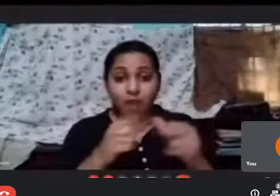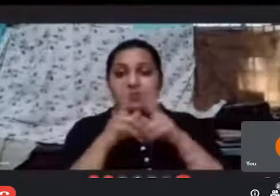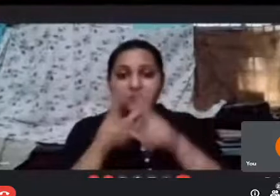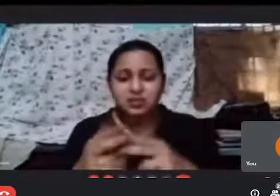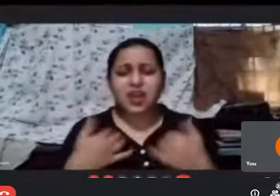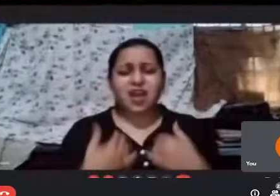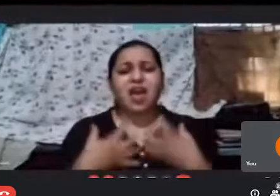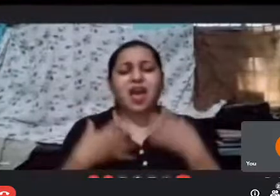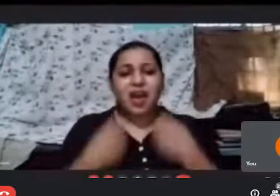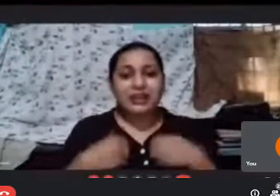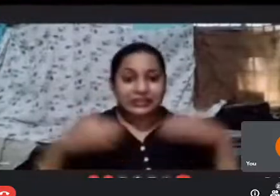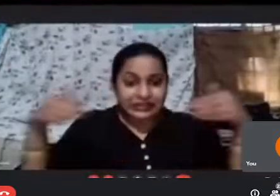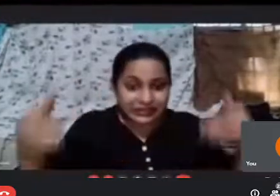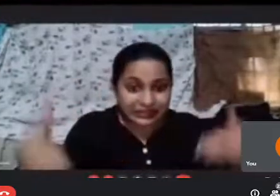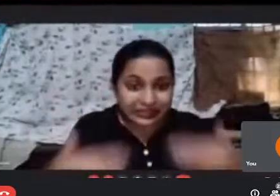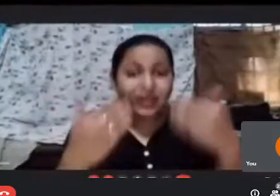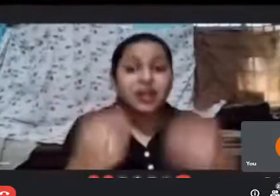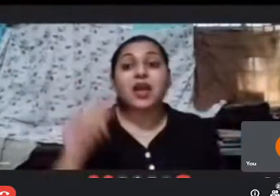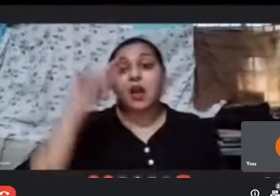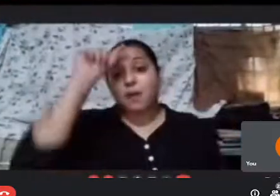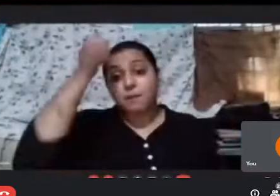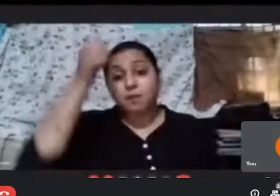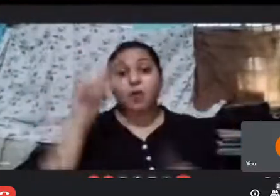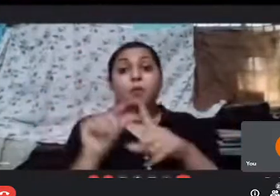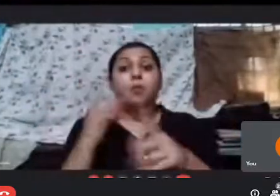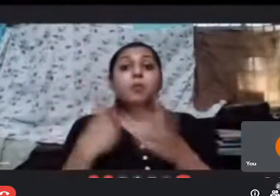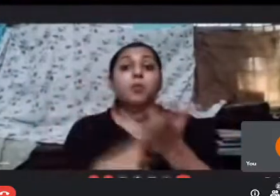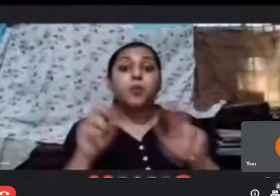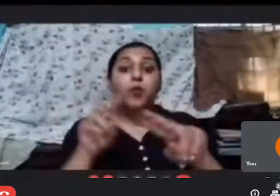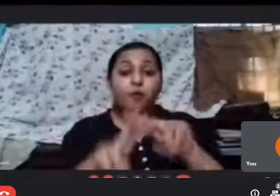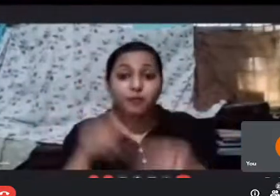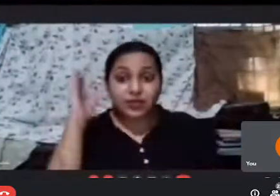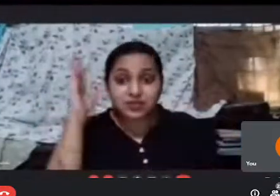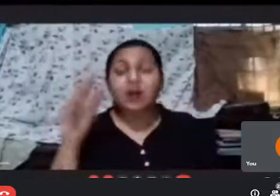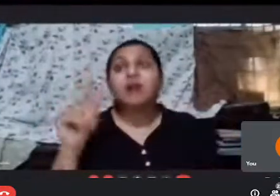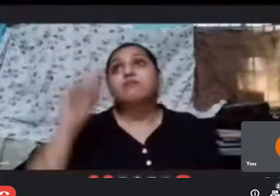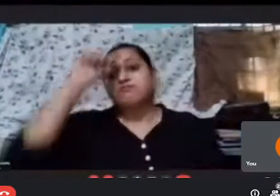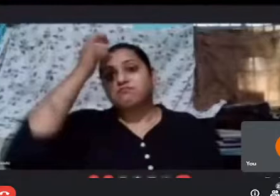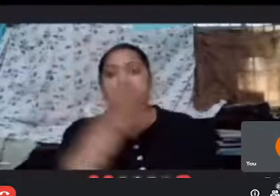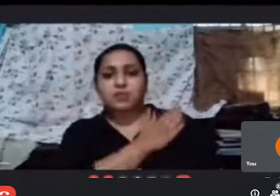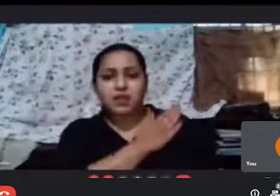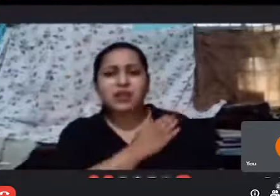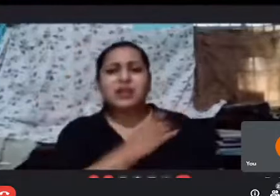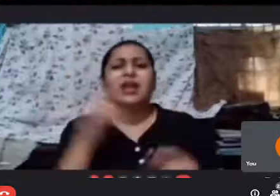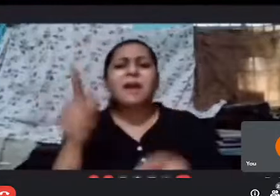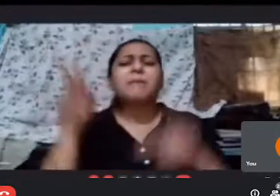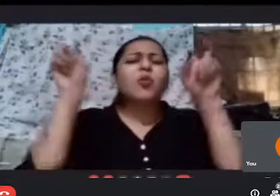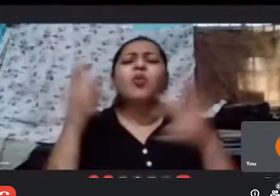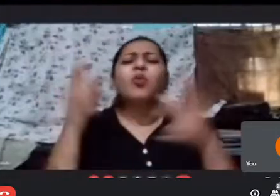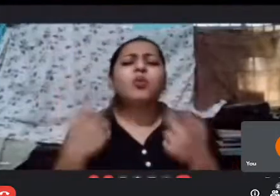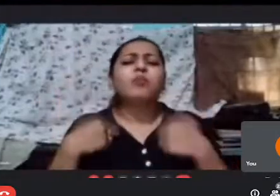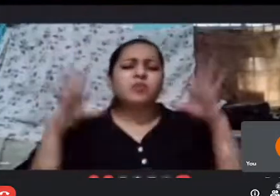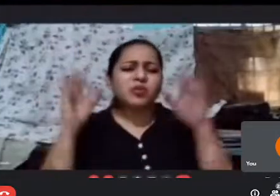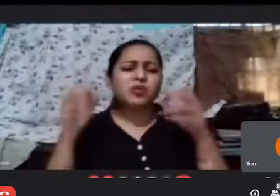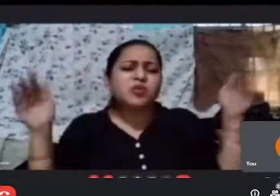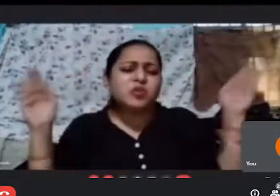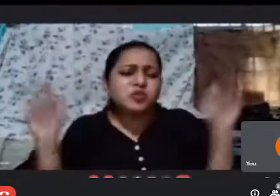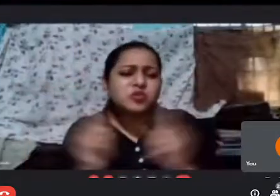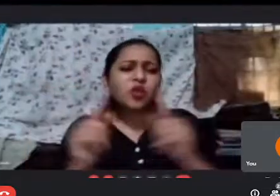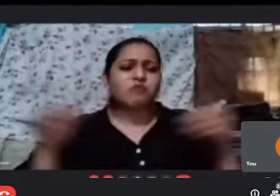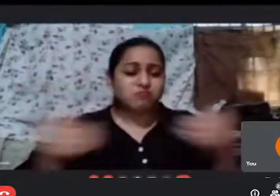Professor Ulrike Seshan and the team to you very briefly because we have already lost some time.